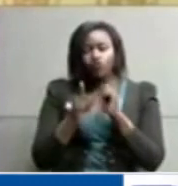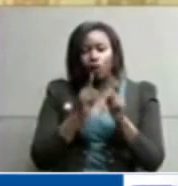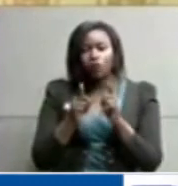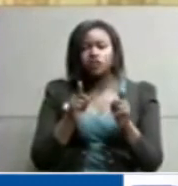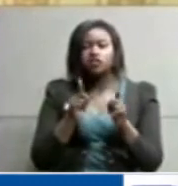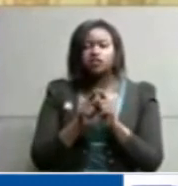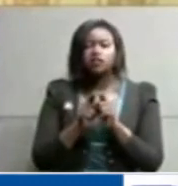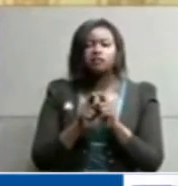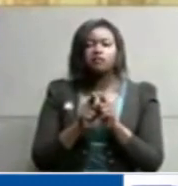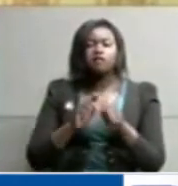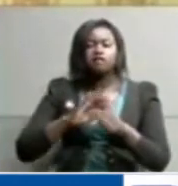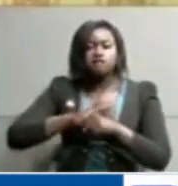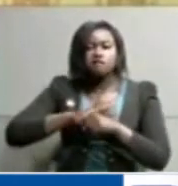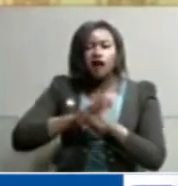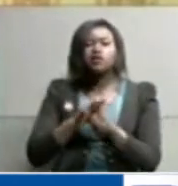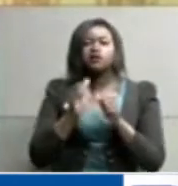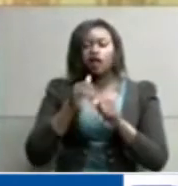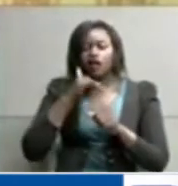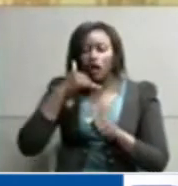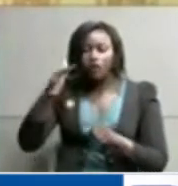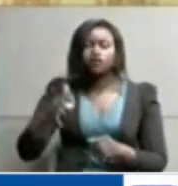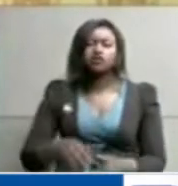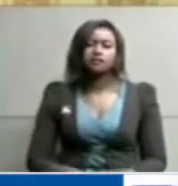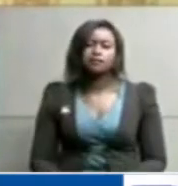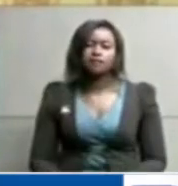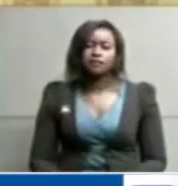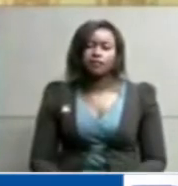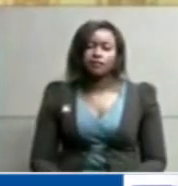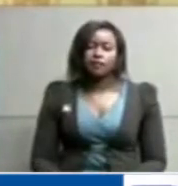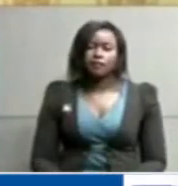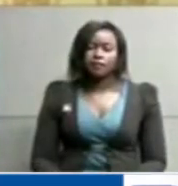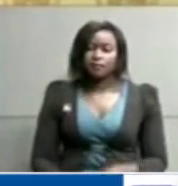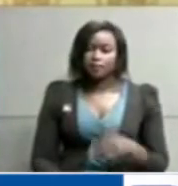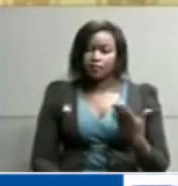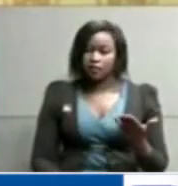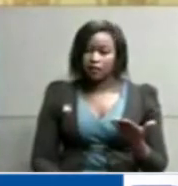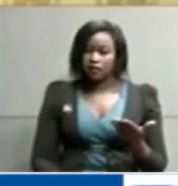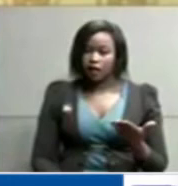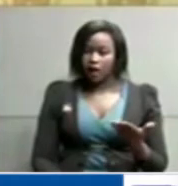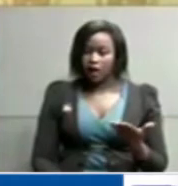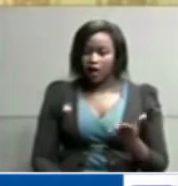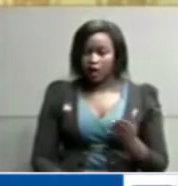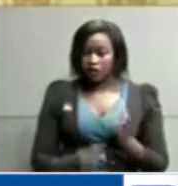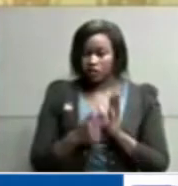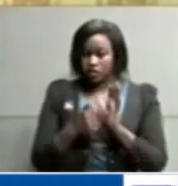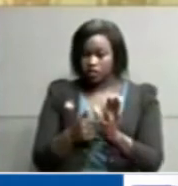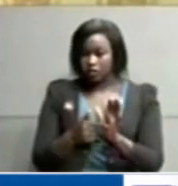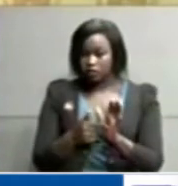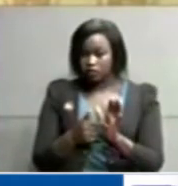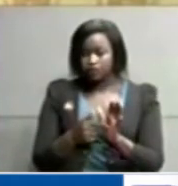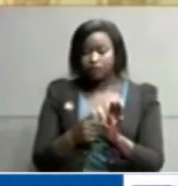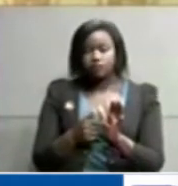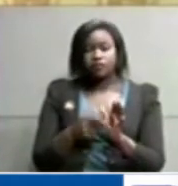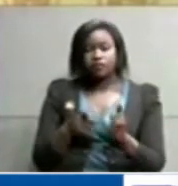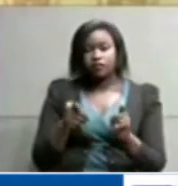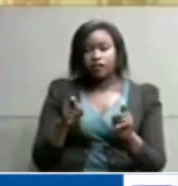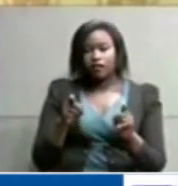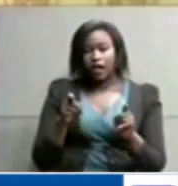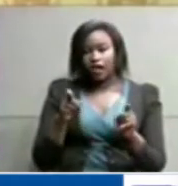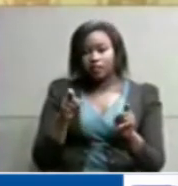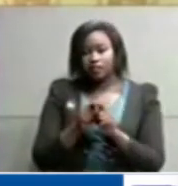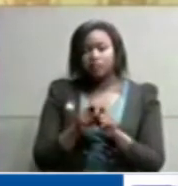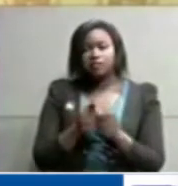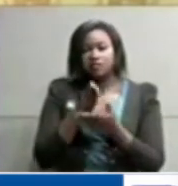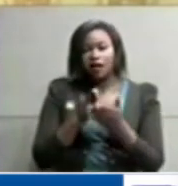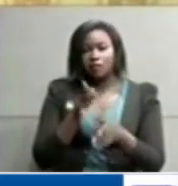out. Because like this one, they just swabbed the nose, and it was coming. They just swabbed the nose,